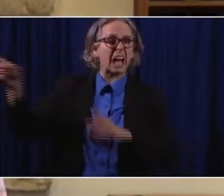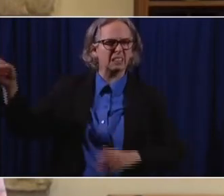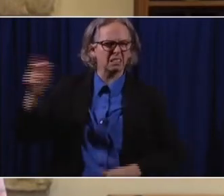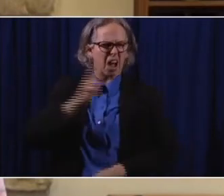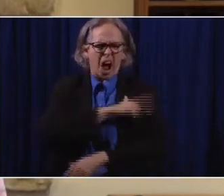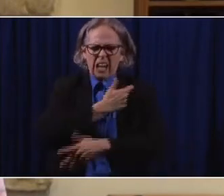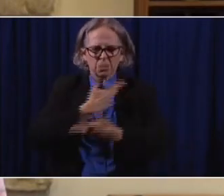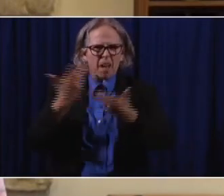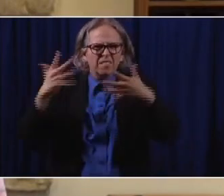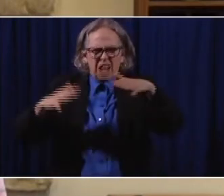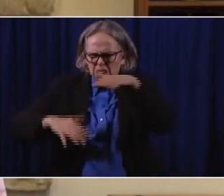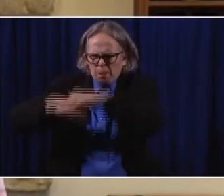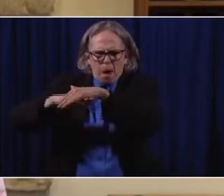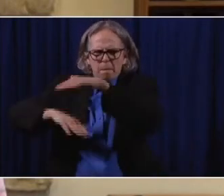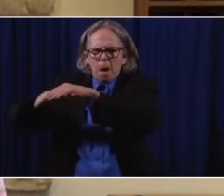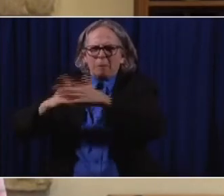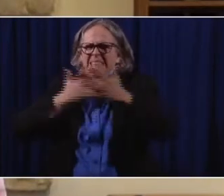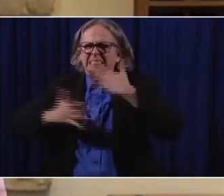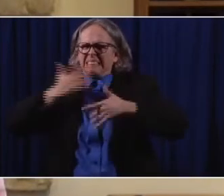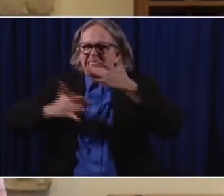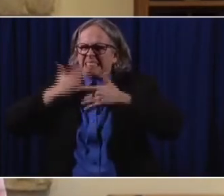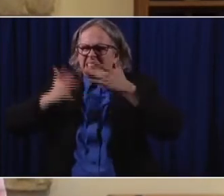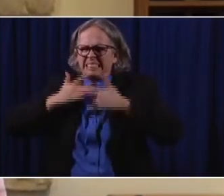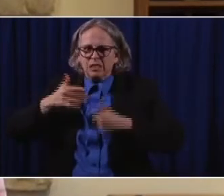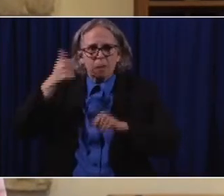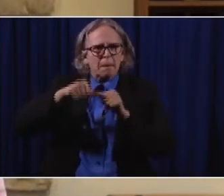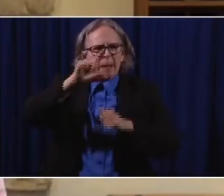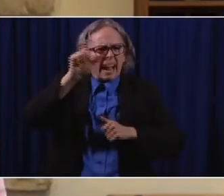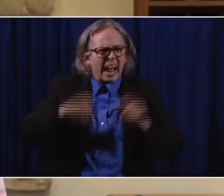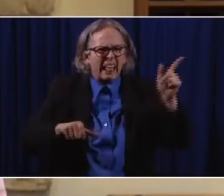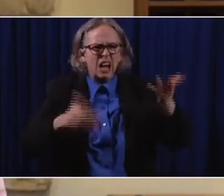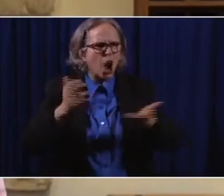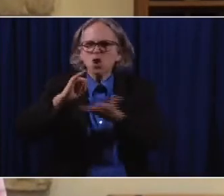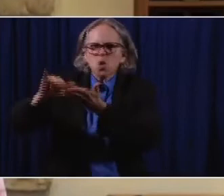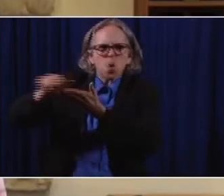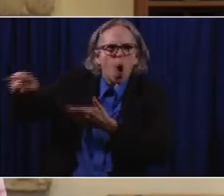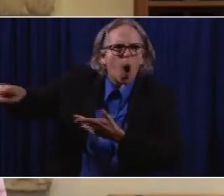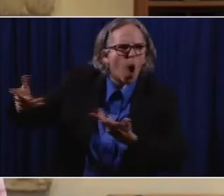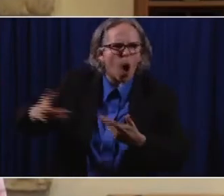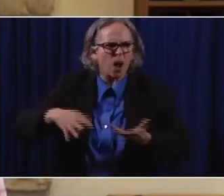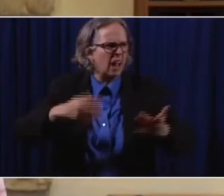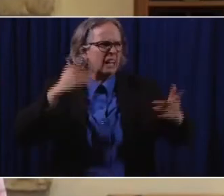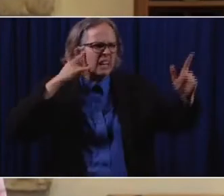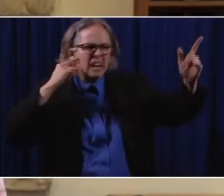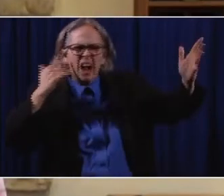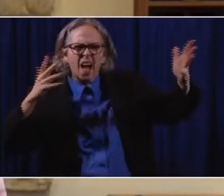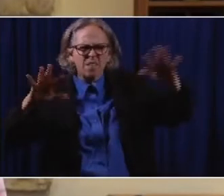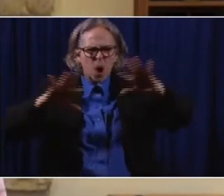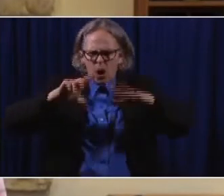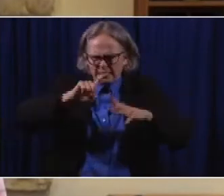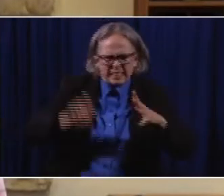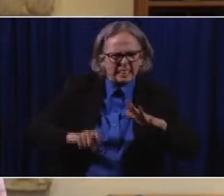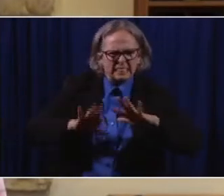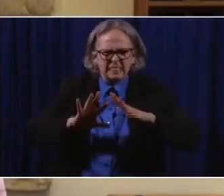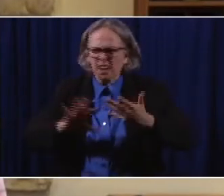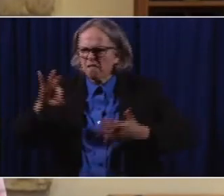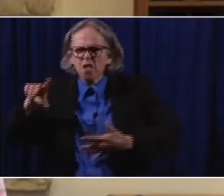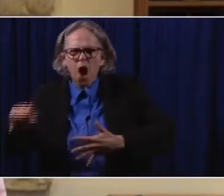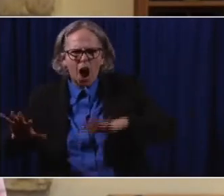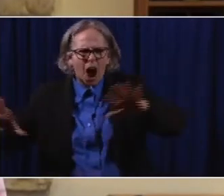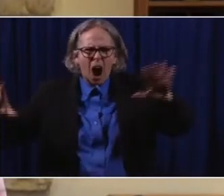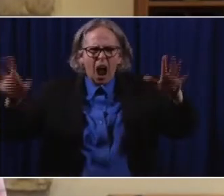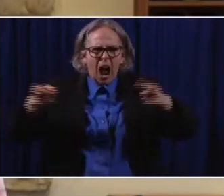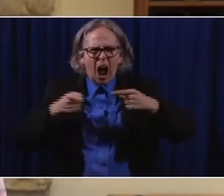out of Italy. We've seen them come out of New York. We've seen them come out of California and Texas, Florida, more